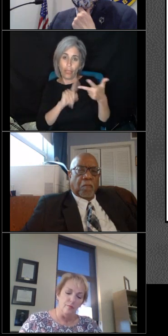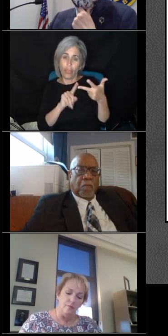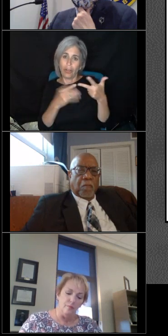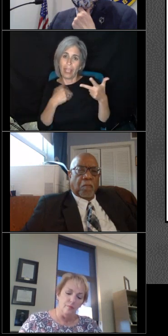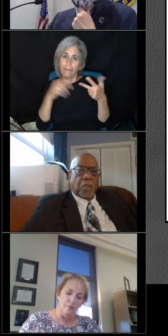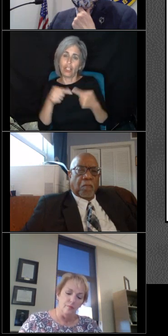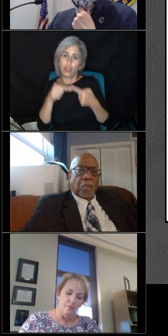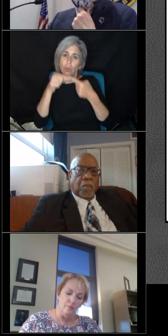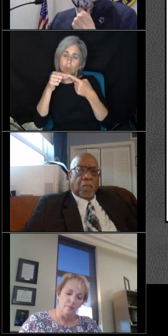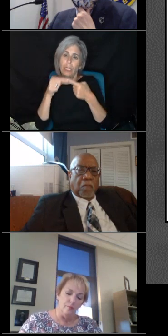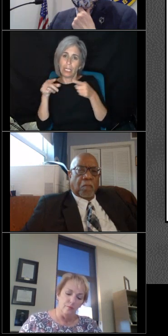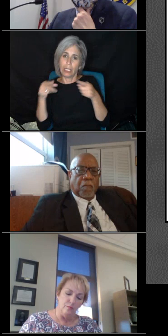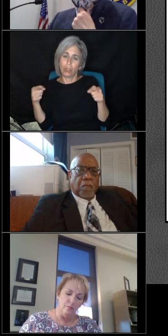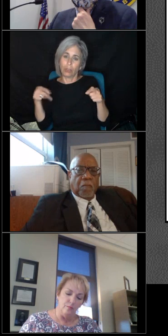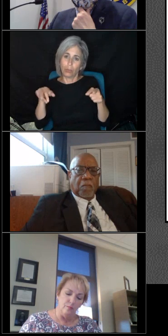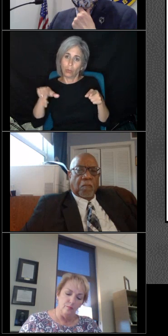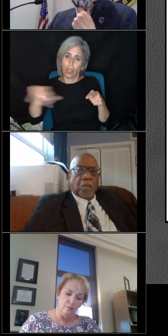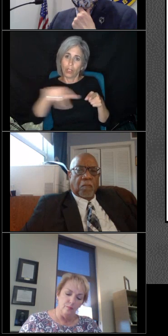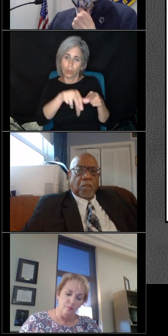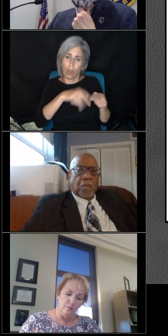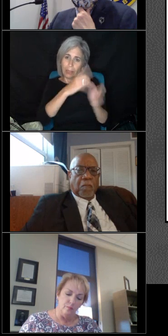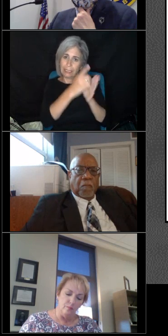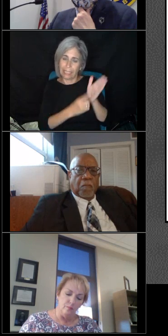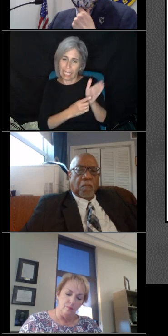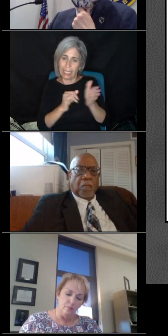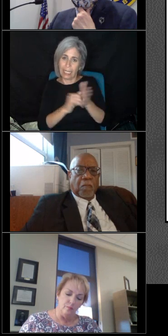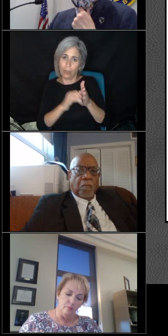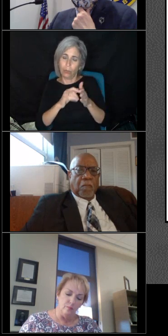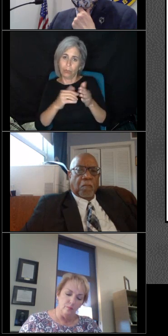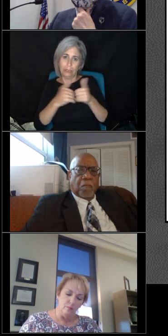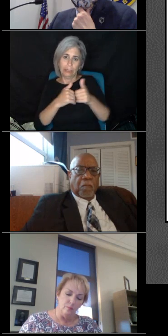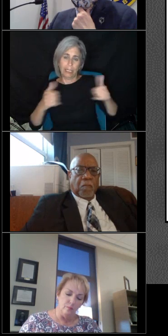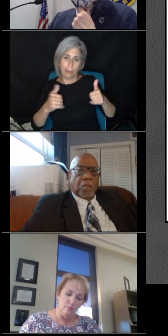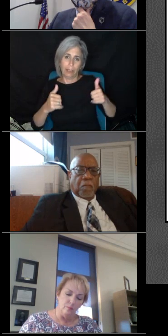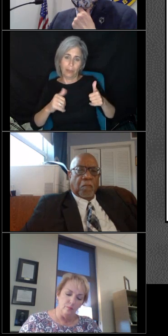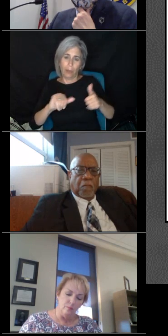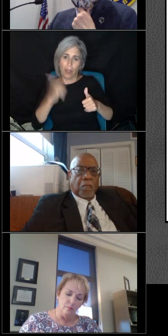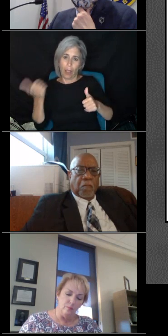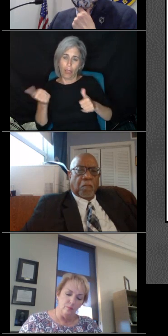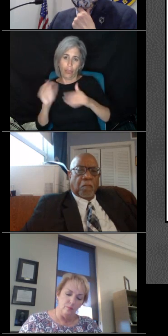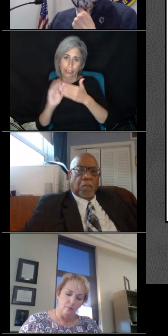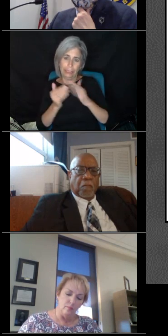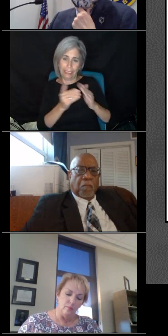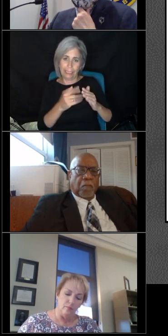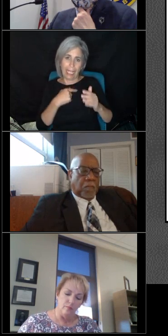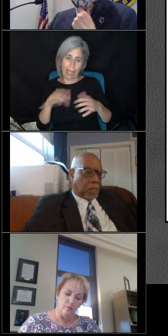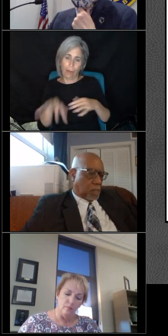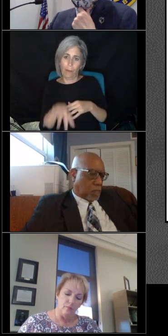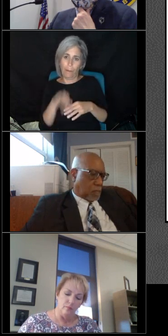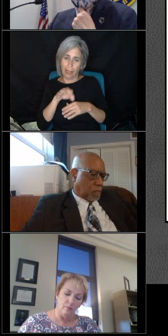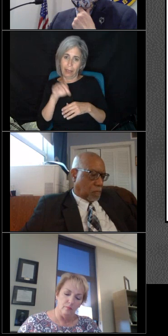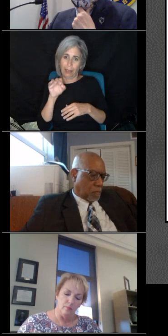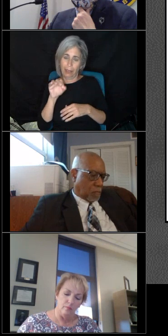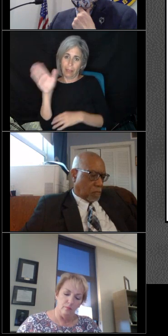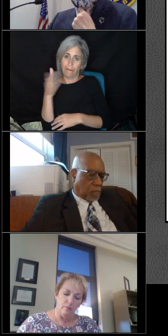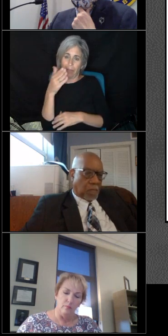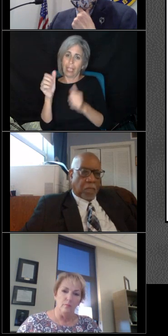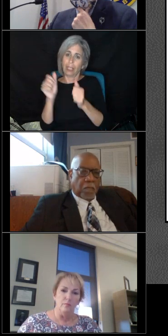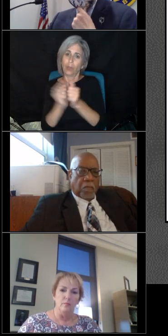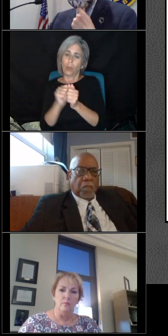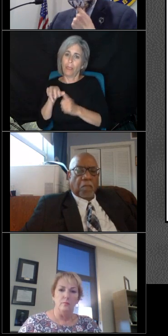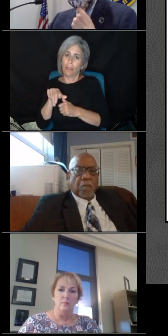unique crosswalk design. And I think that'll set us apart from our neighboring cities. So I'm going to go with the flag with the